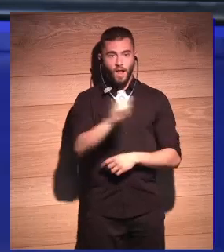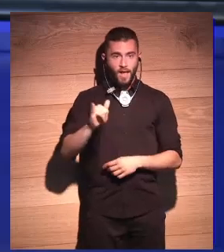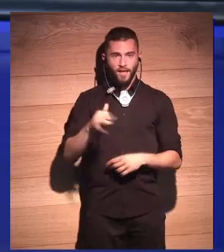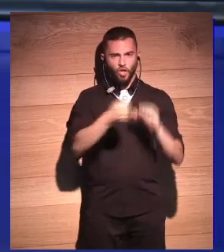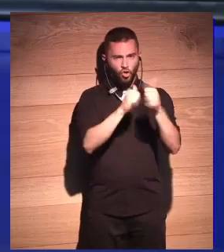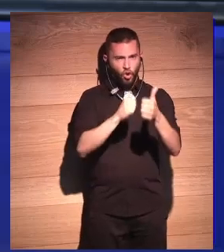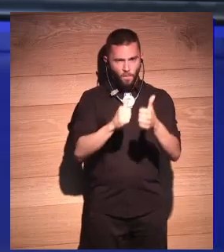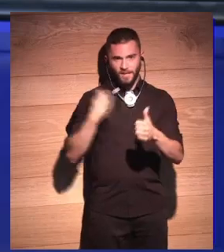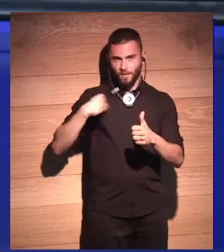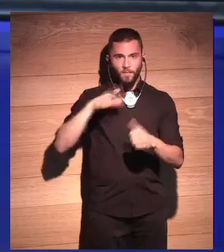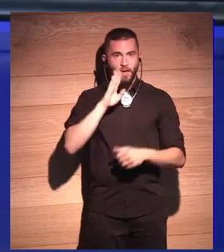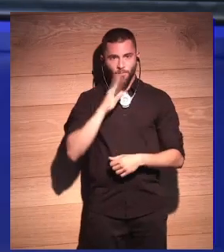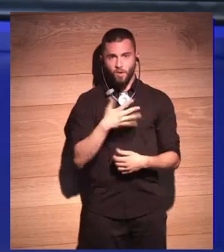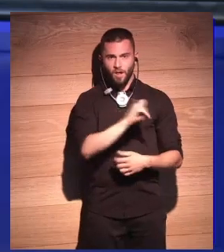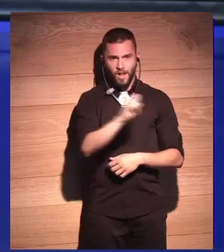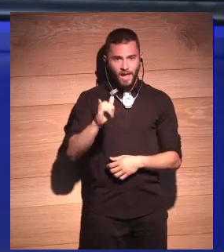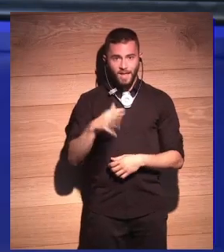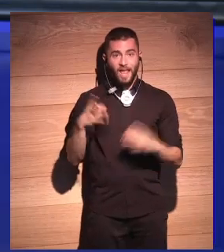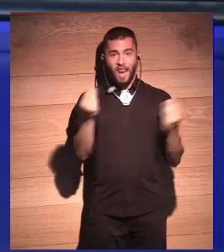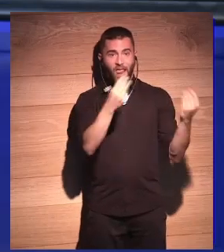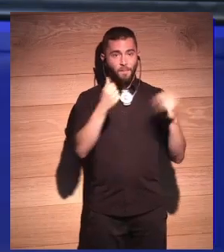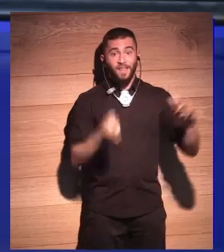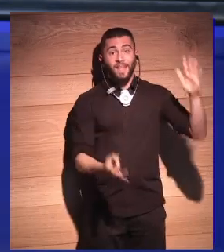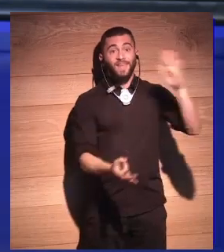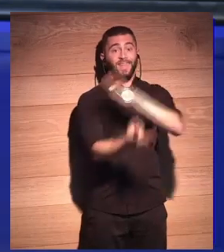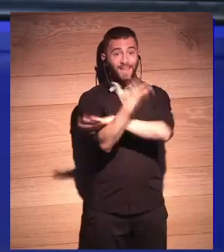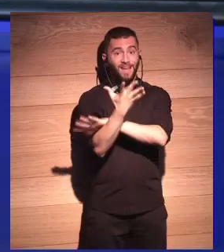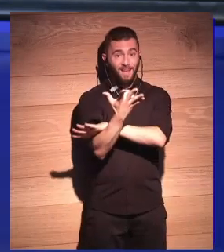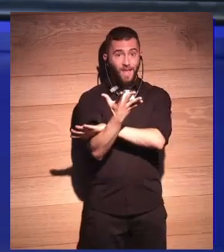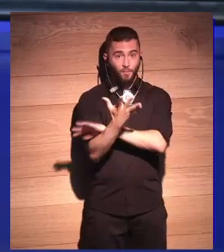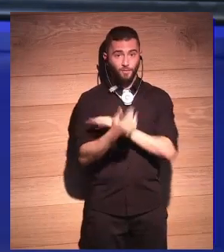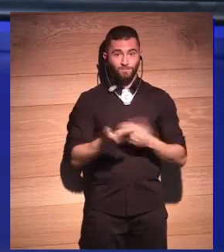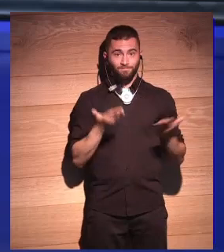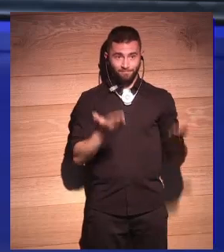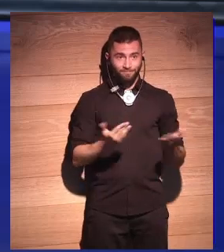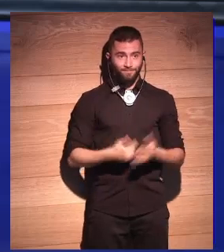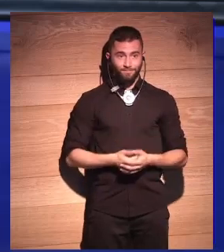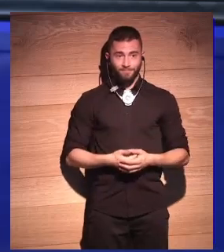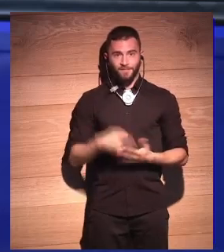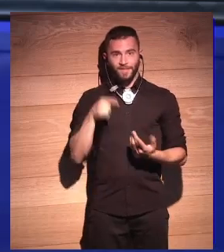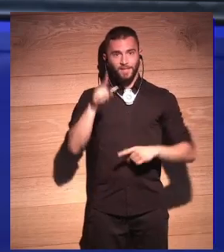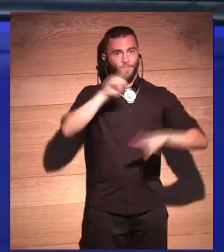we created, I think. There's another problem though.